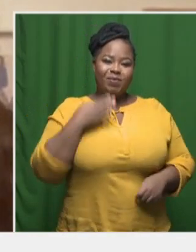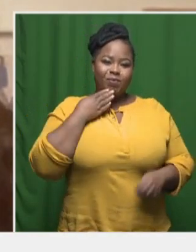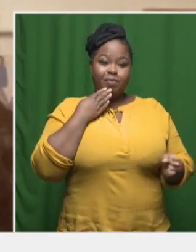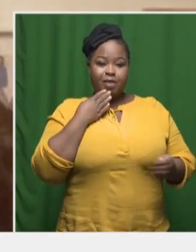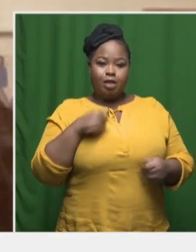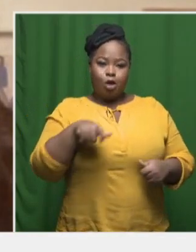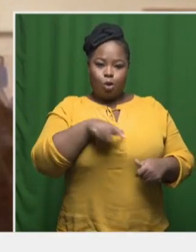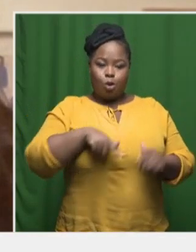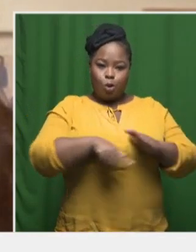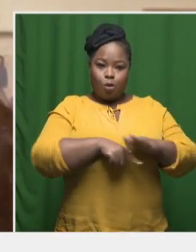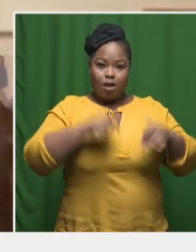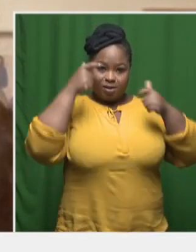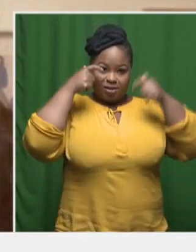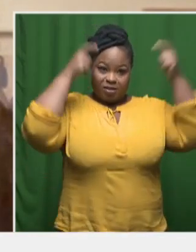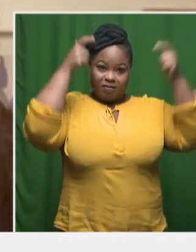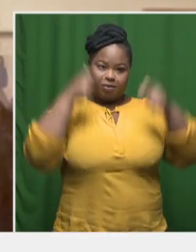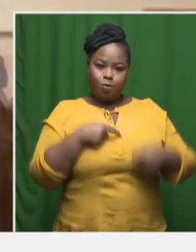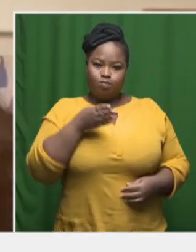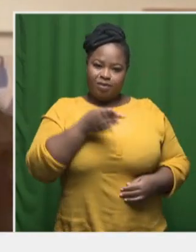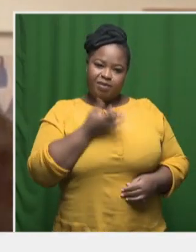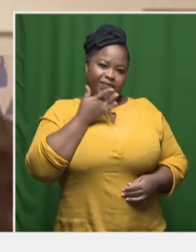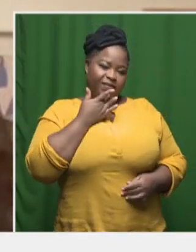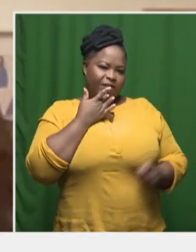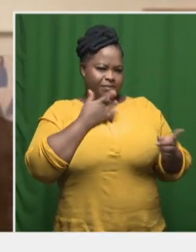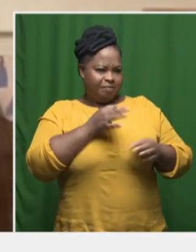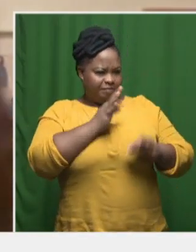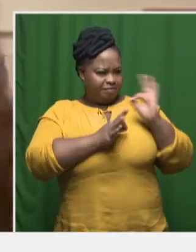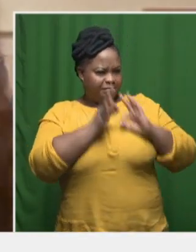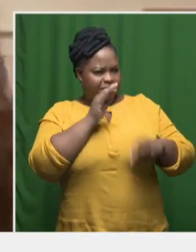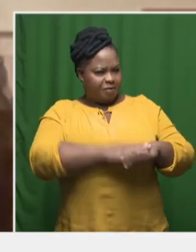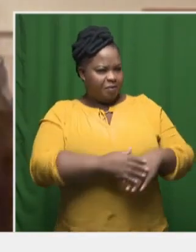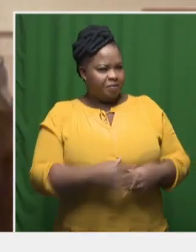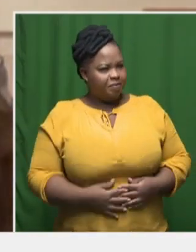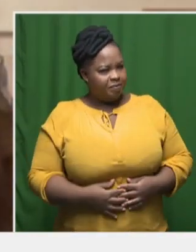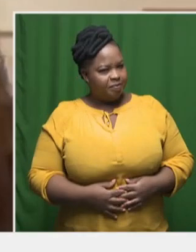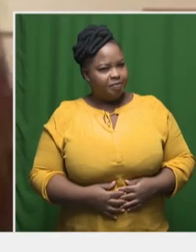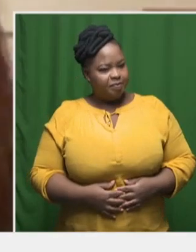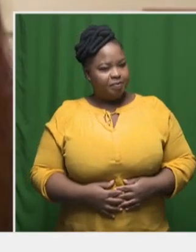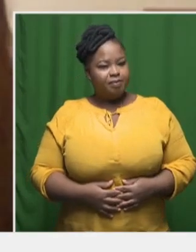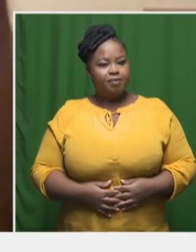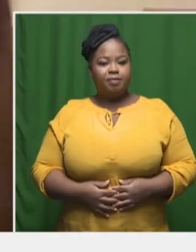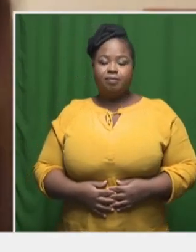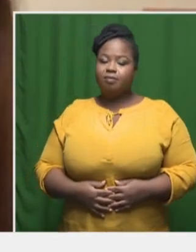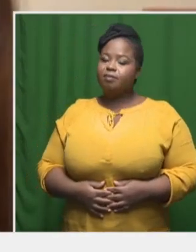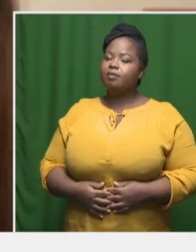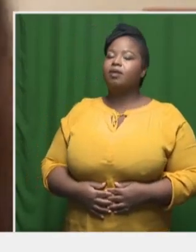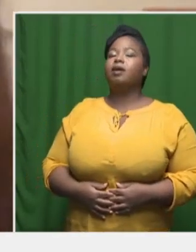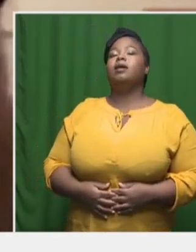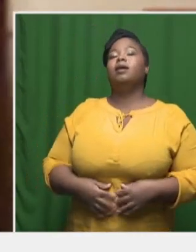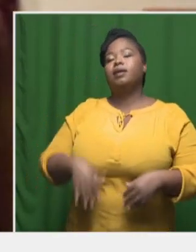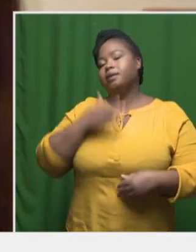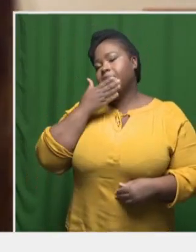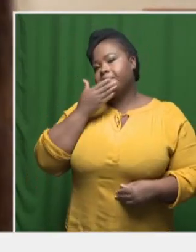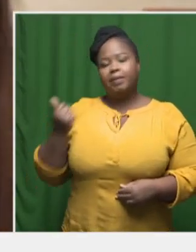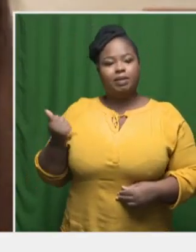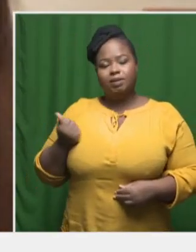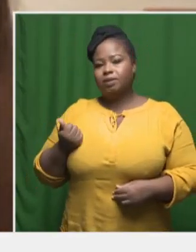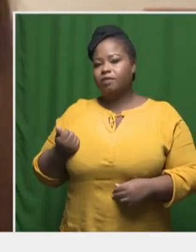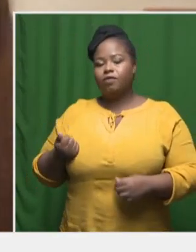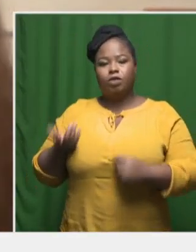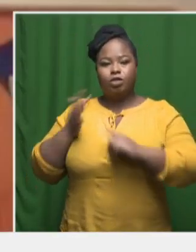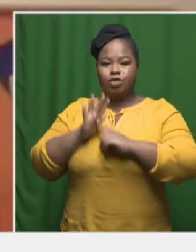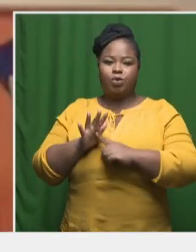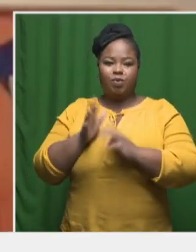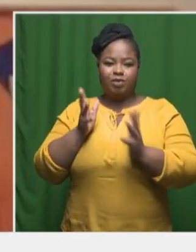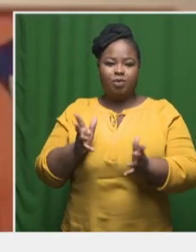chefs showcase their, favorite dishes. Tell us more about this. Yeah, this is always a highlight of every